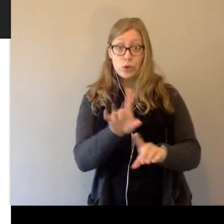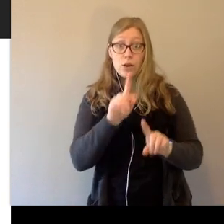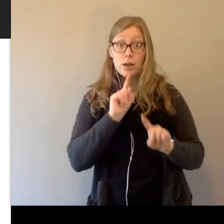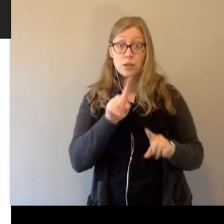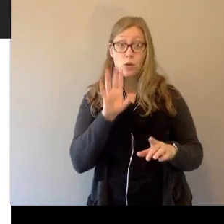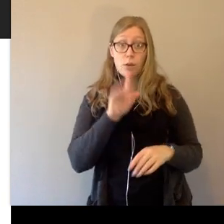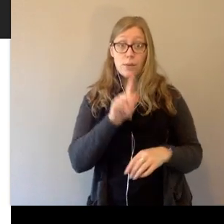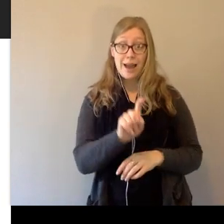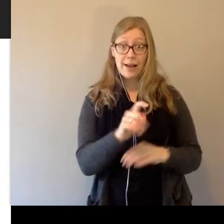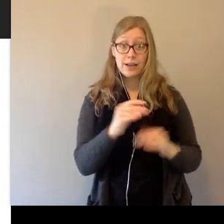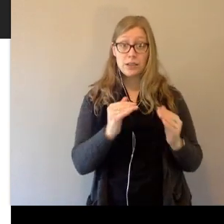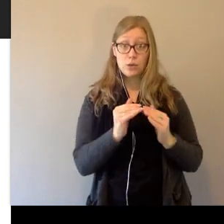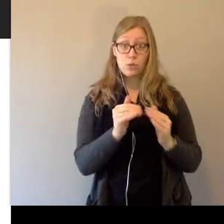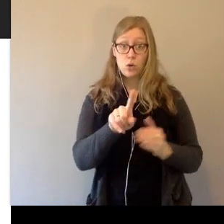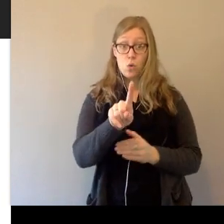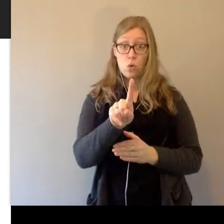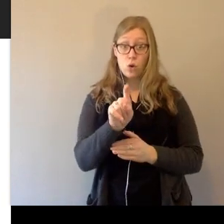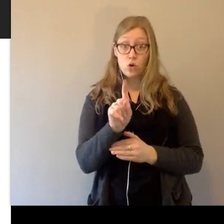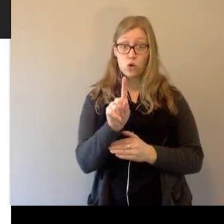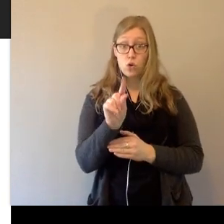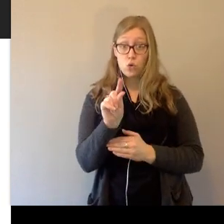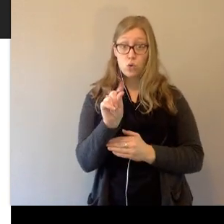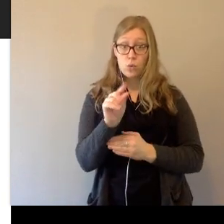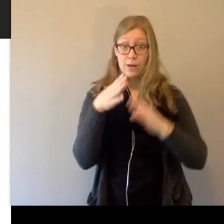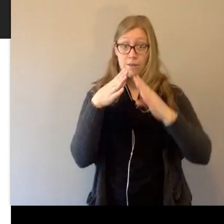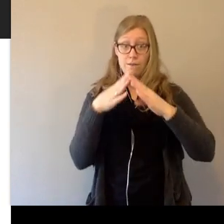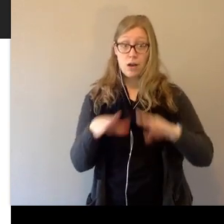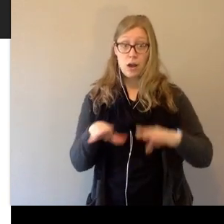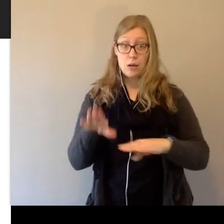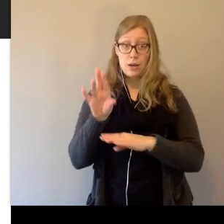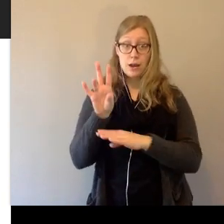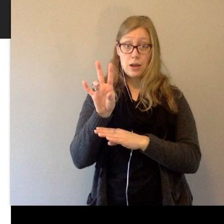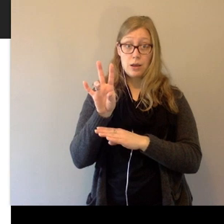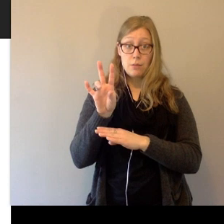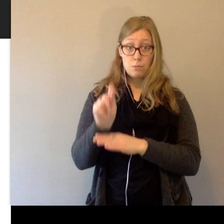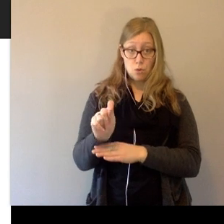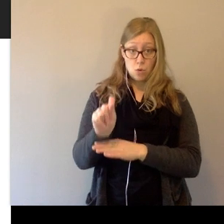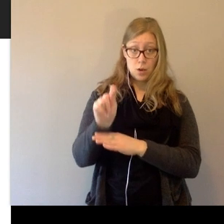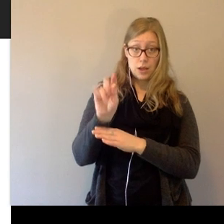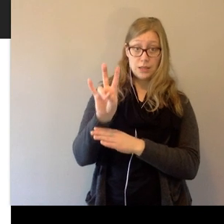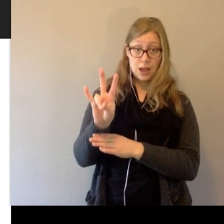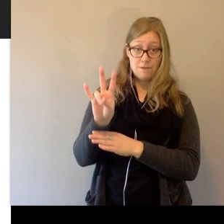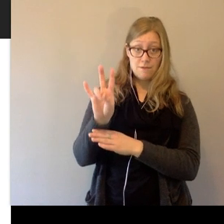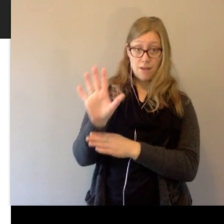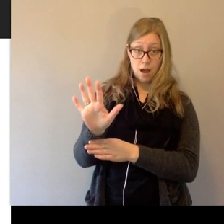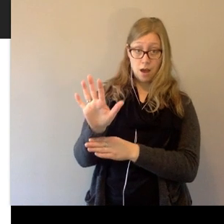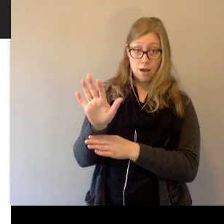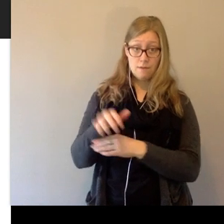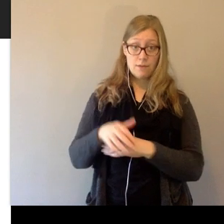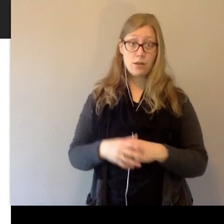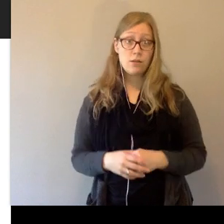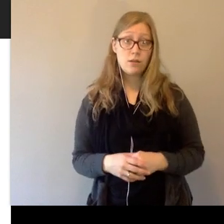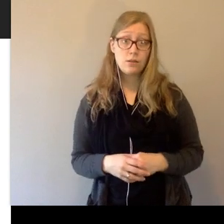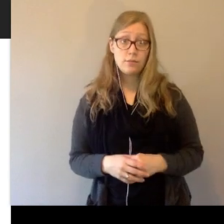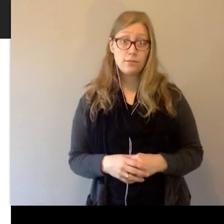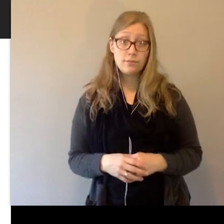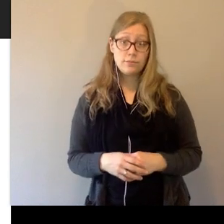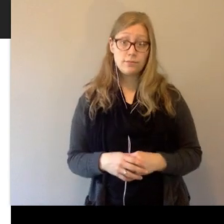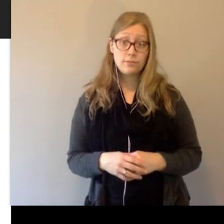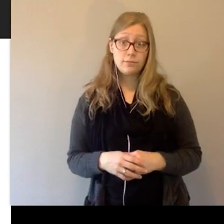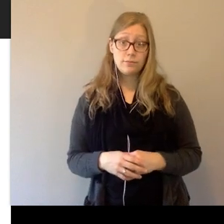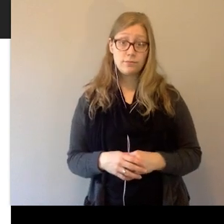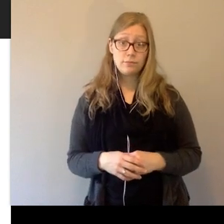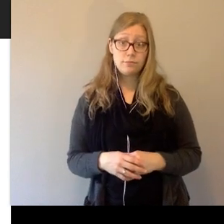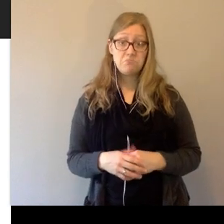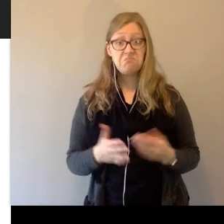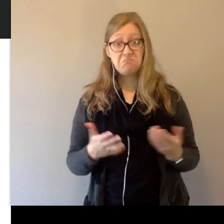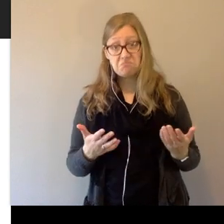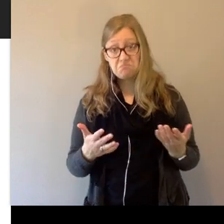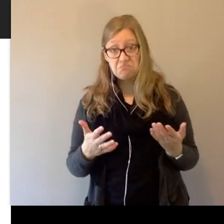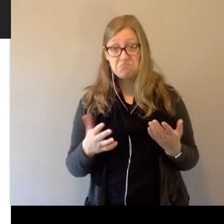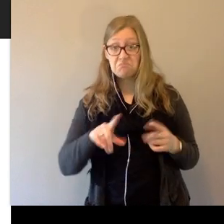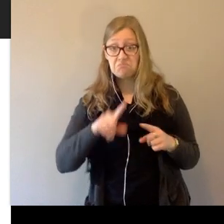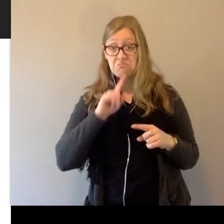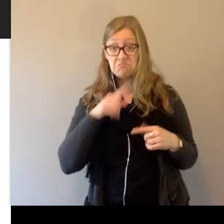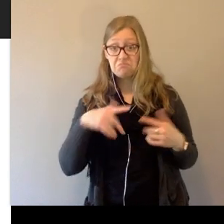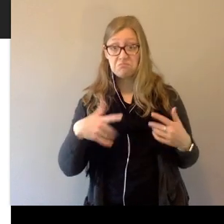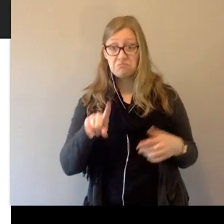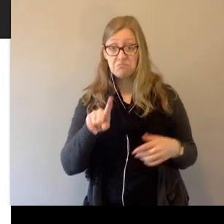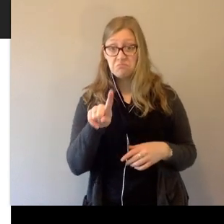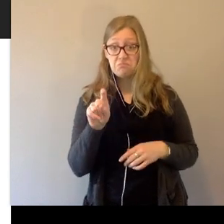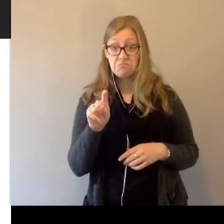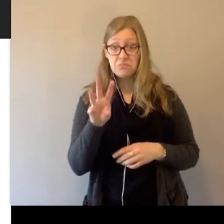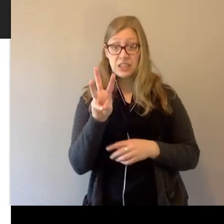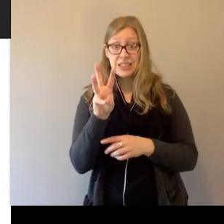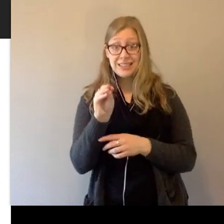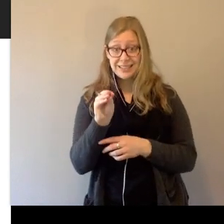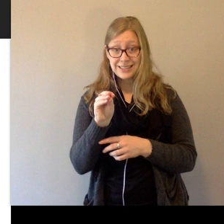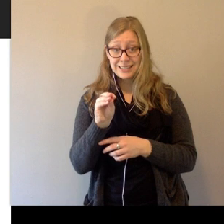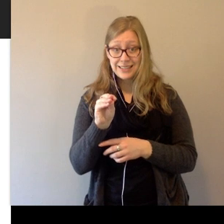equals 120 divided by 0.75. It turns out to be 160, in